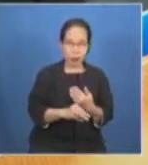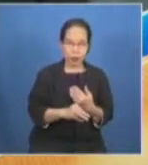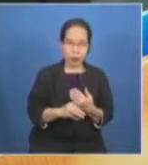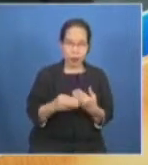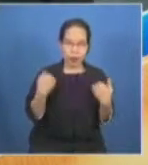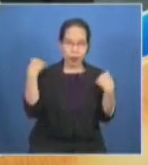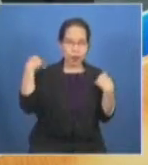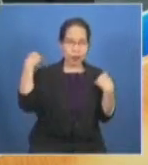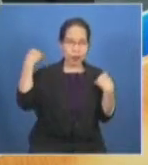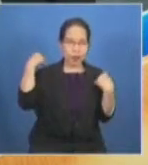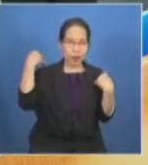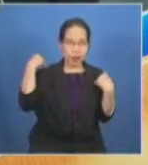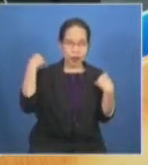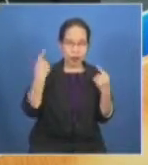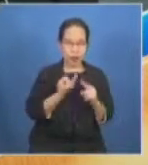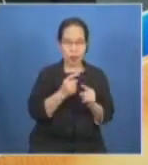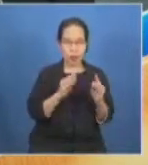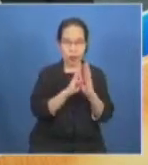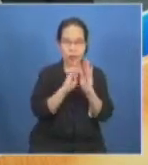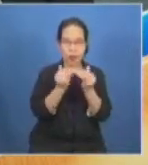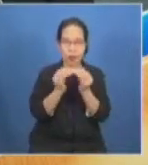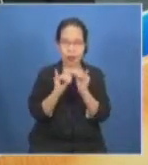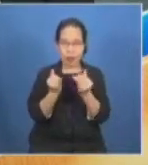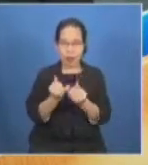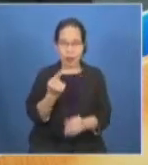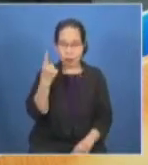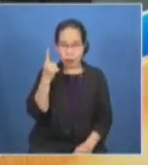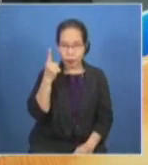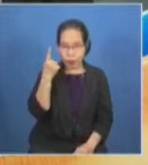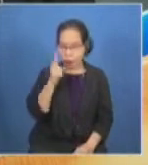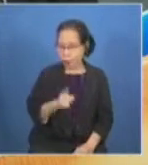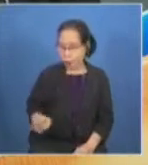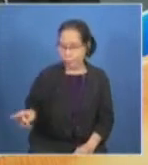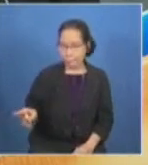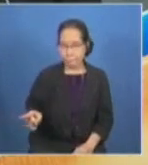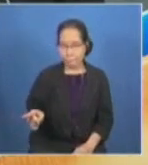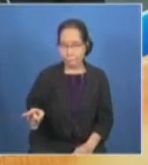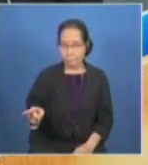we have programs, Chairman, from barangay for them?